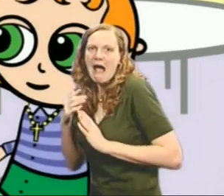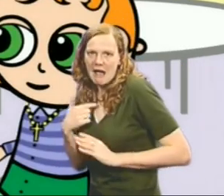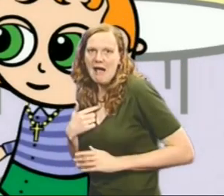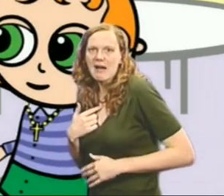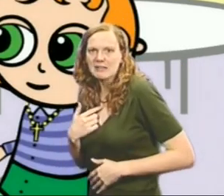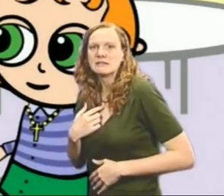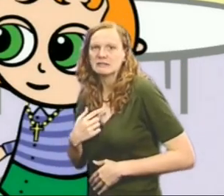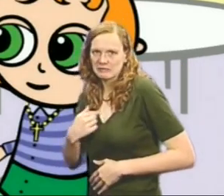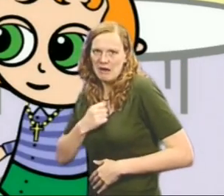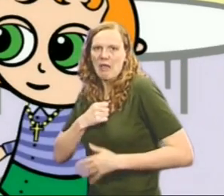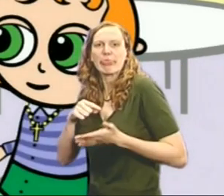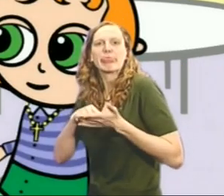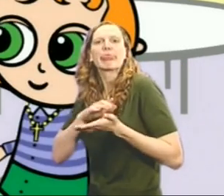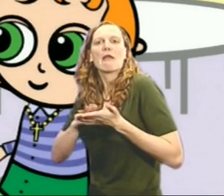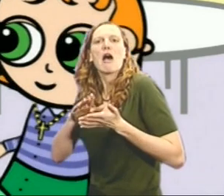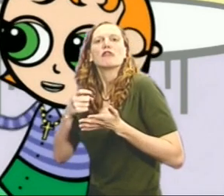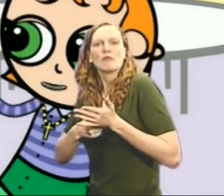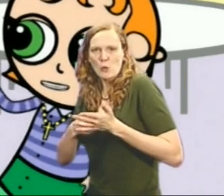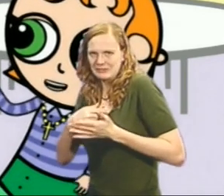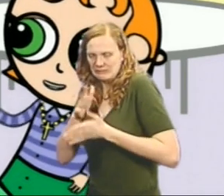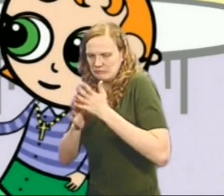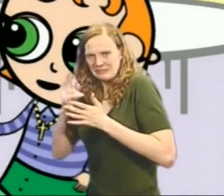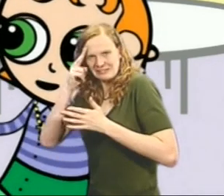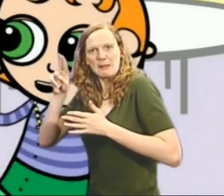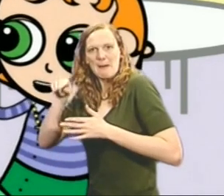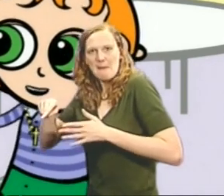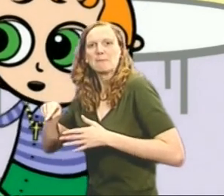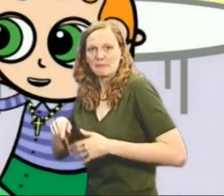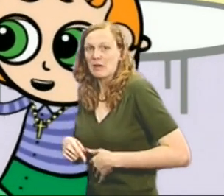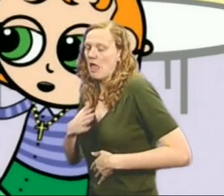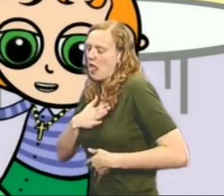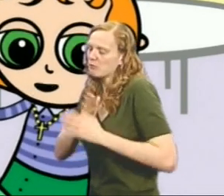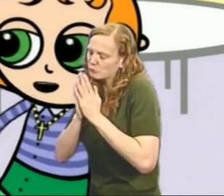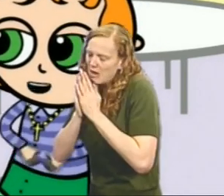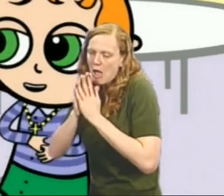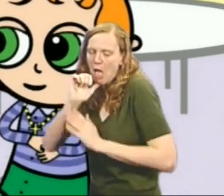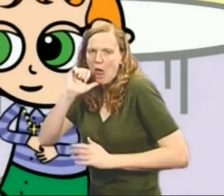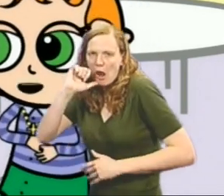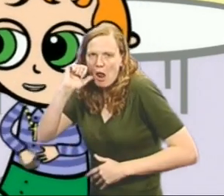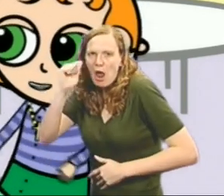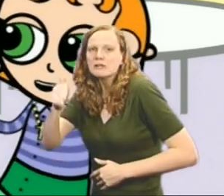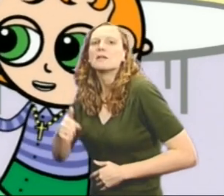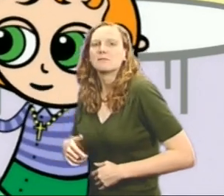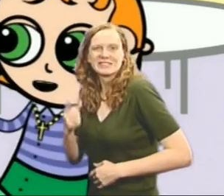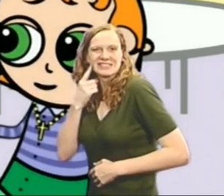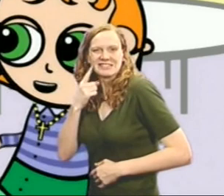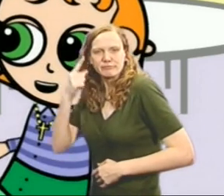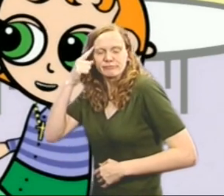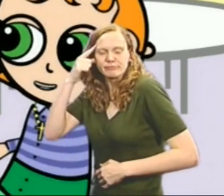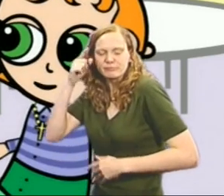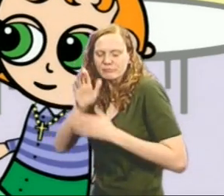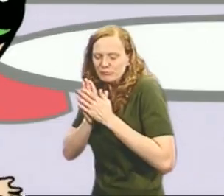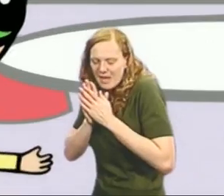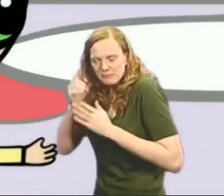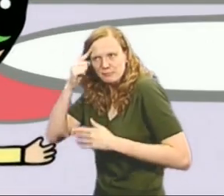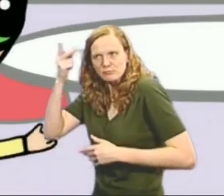long prayer. How do you remember it all? It's easy. I just say it over and over in my head. I never forget my